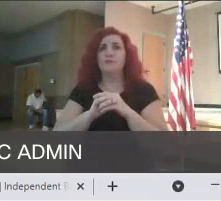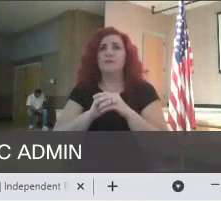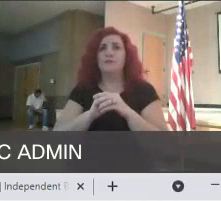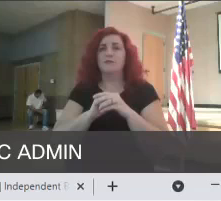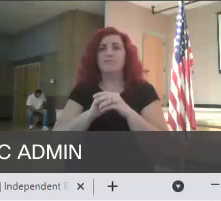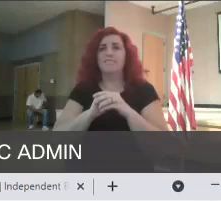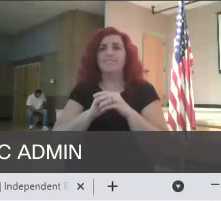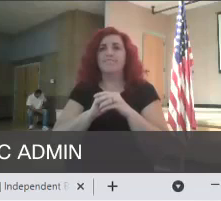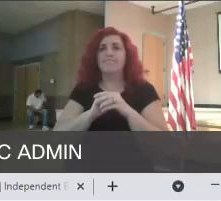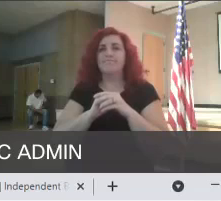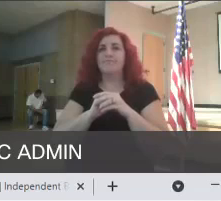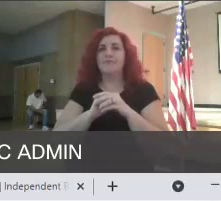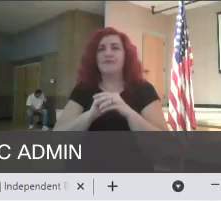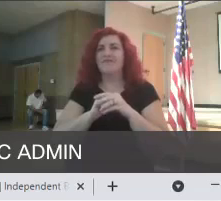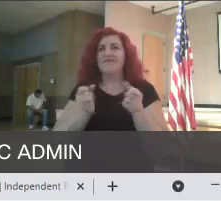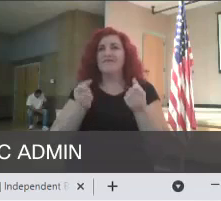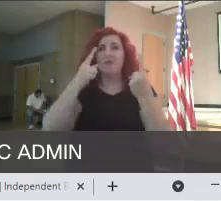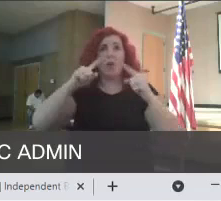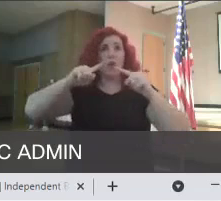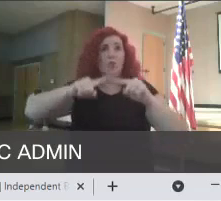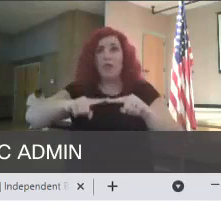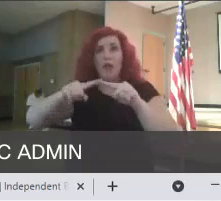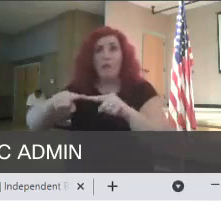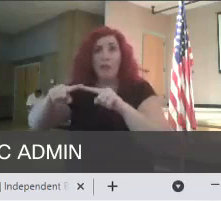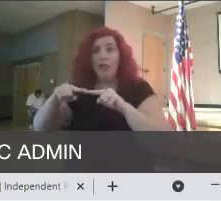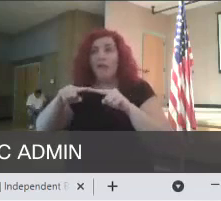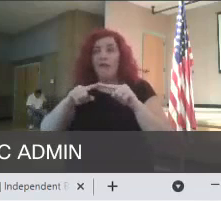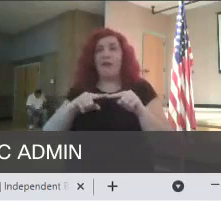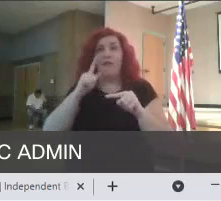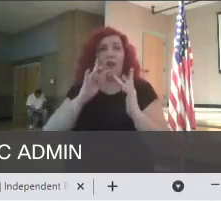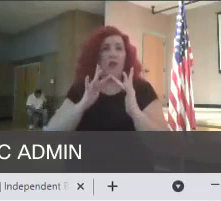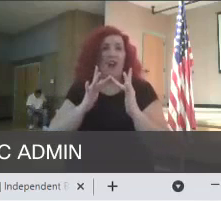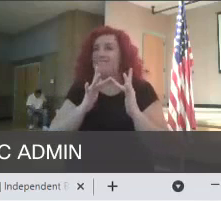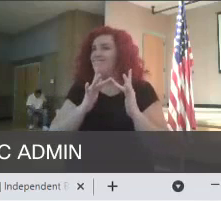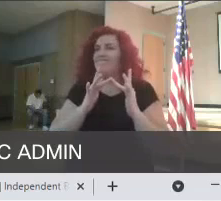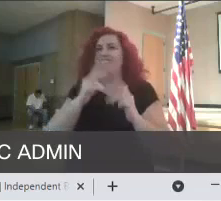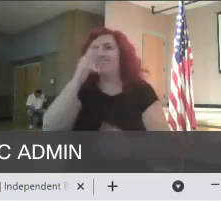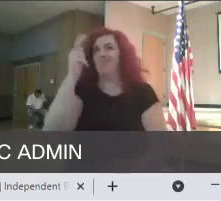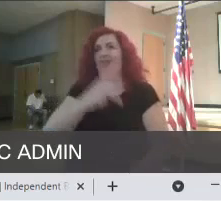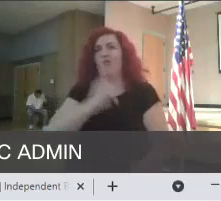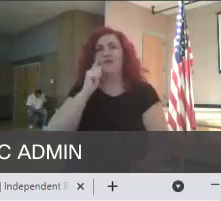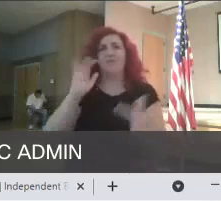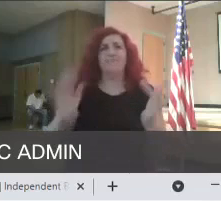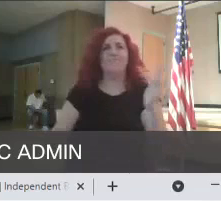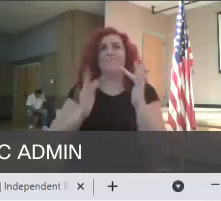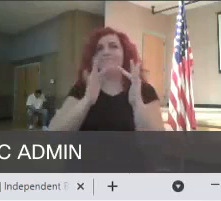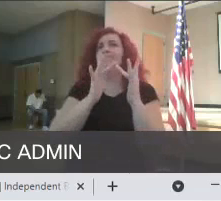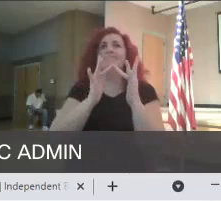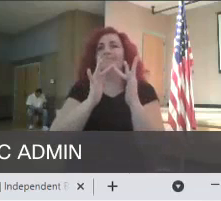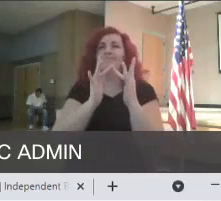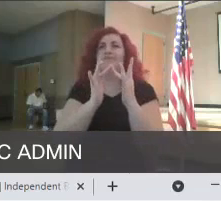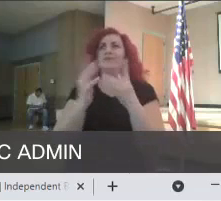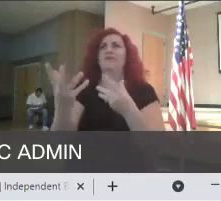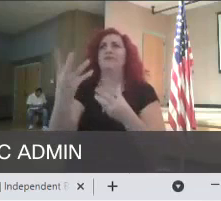that much reliability on internet connectivity, which plays a factor into